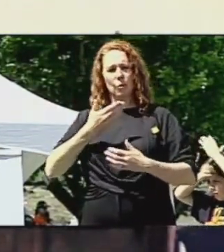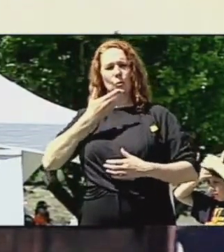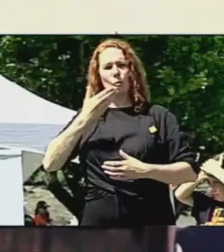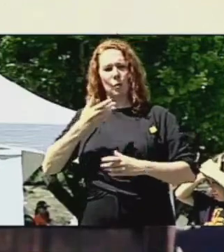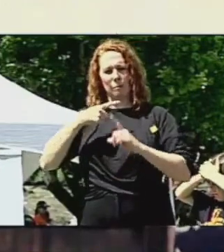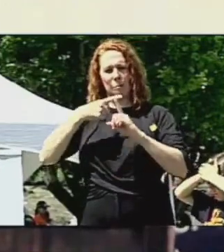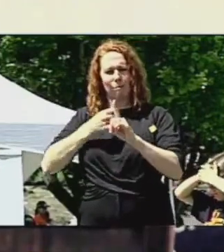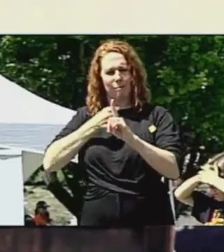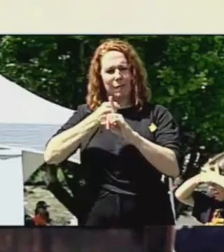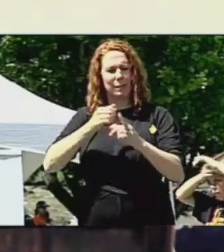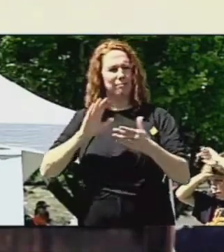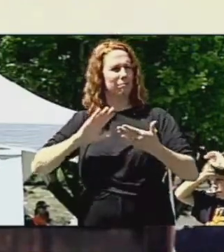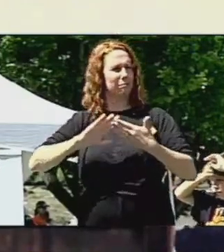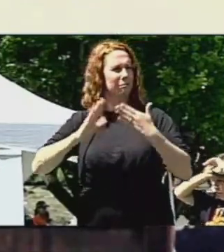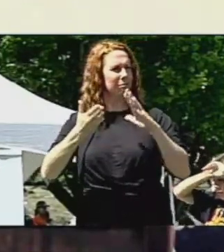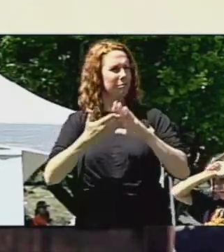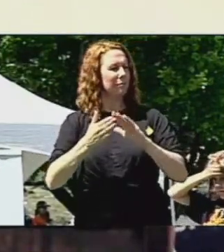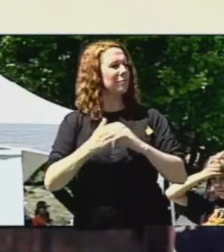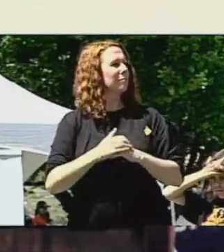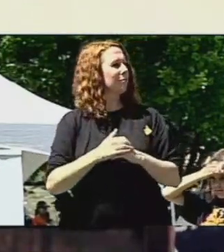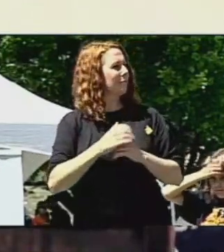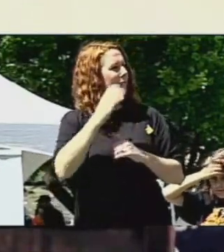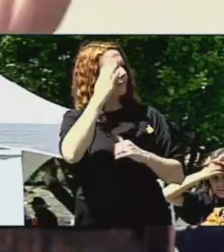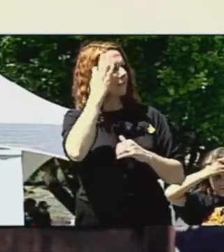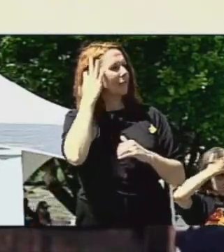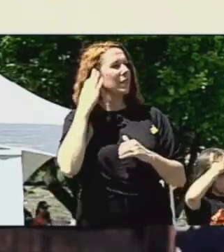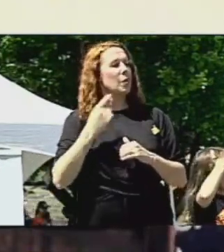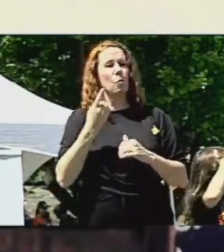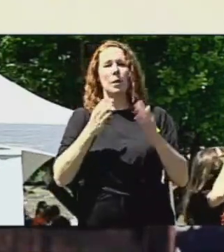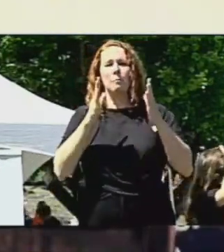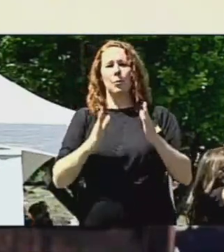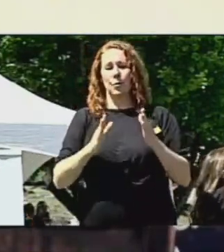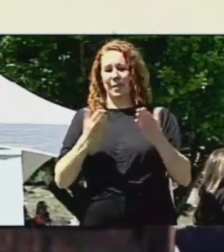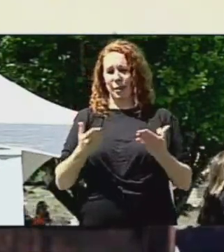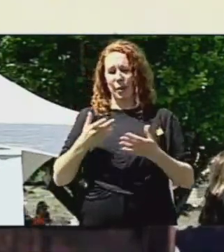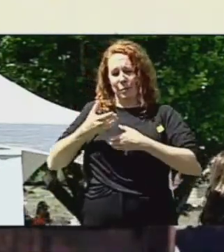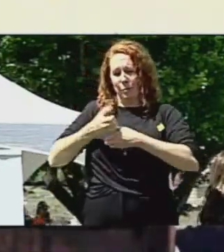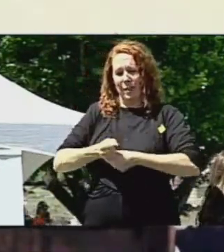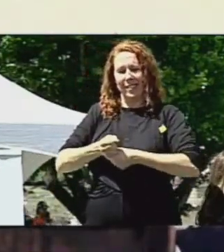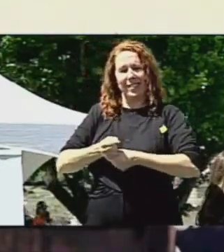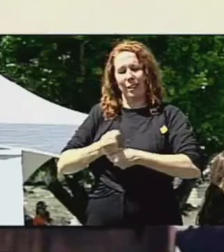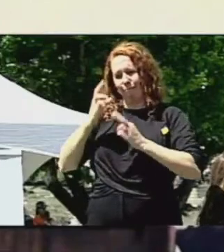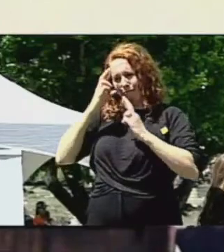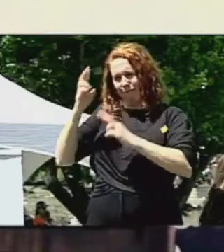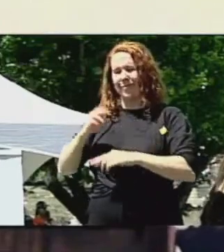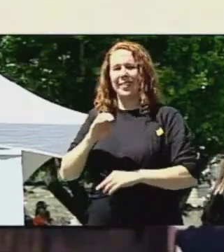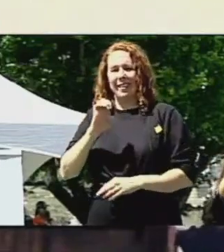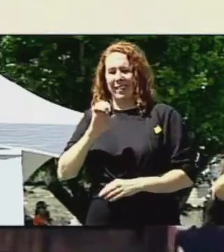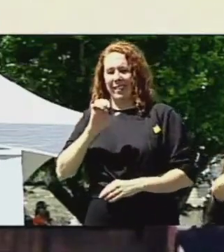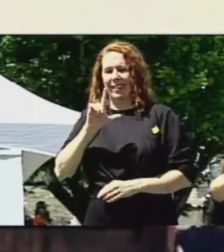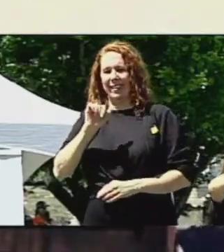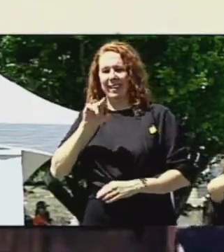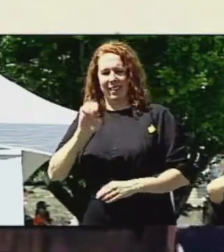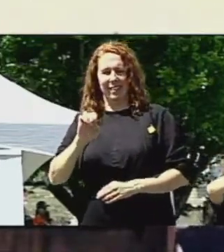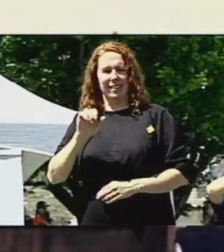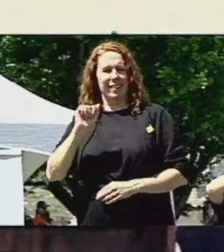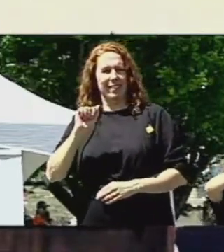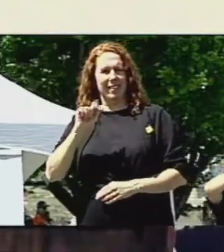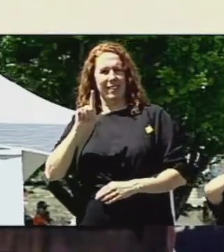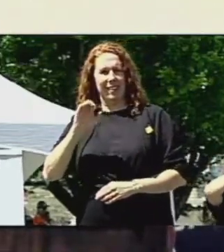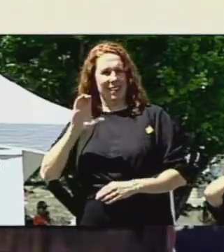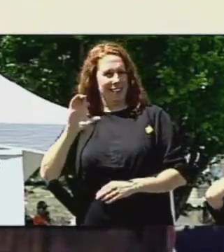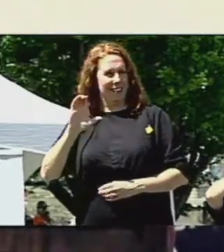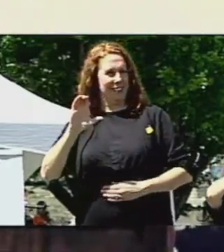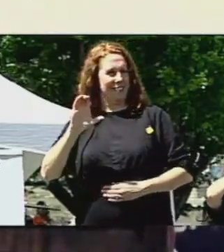And someone who's here today that I highly respect, one of those trusted people, is Elaine Alec. And